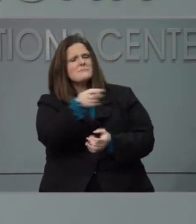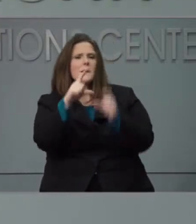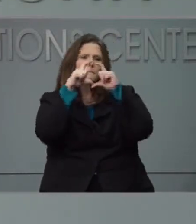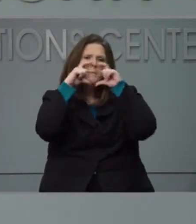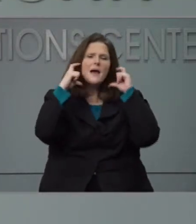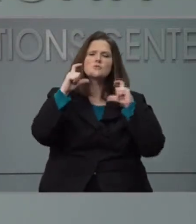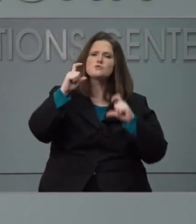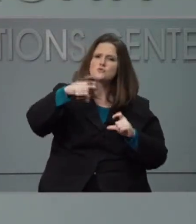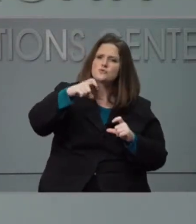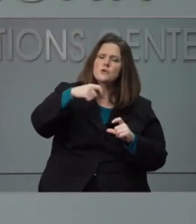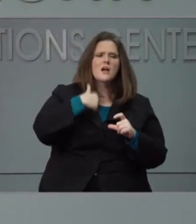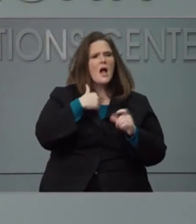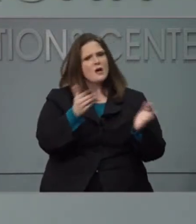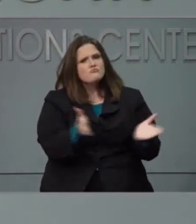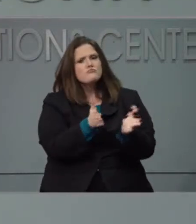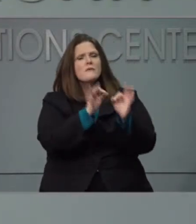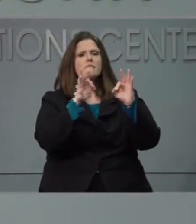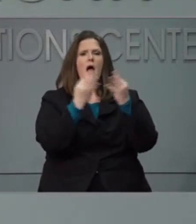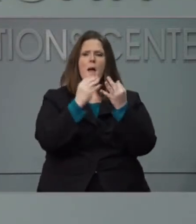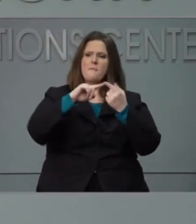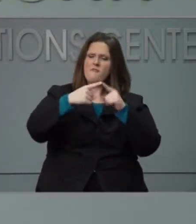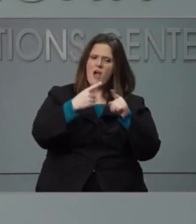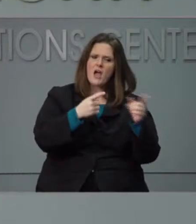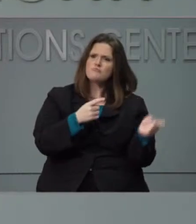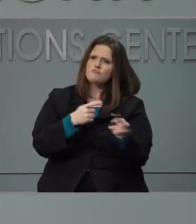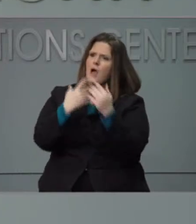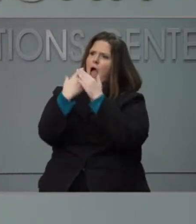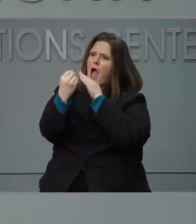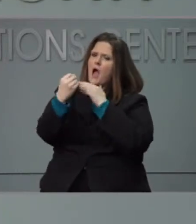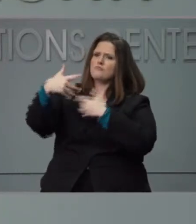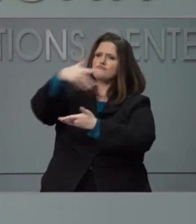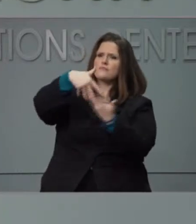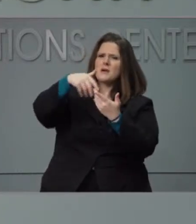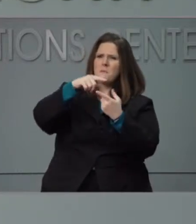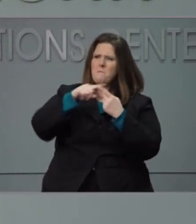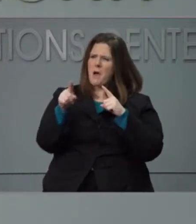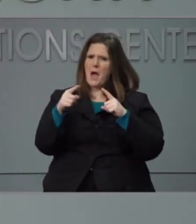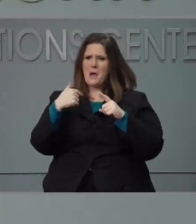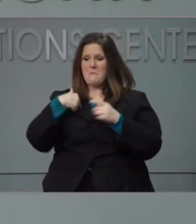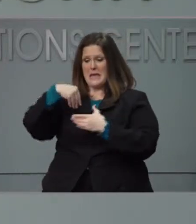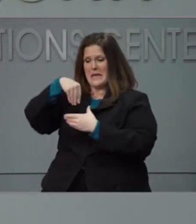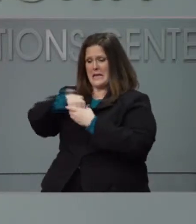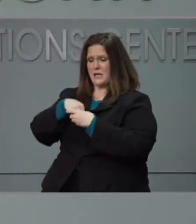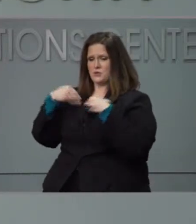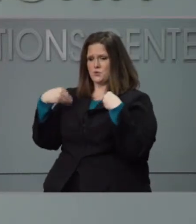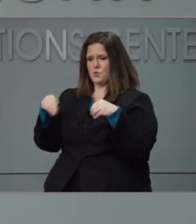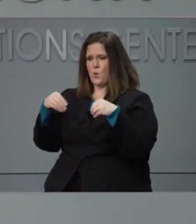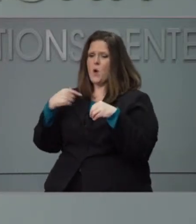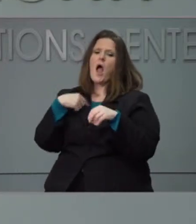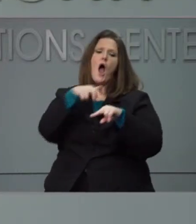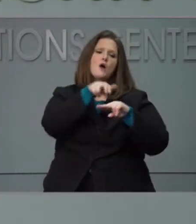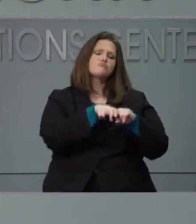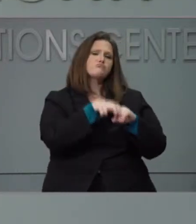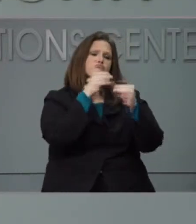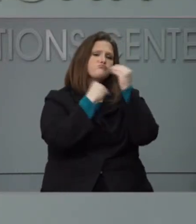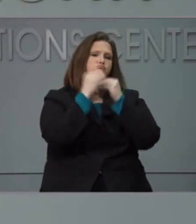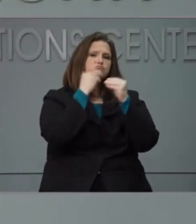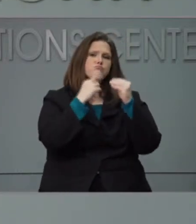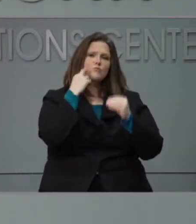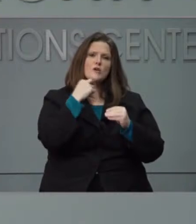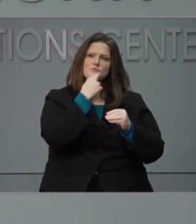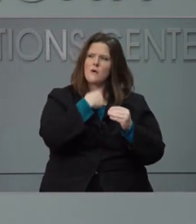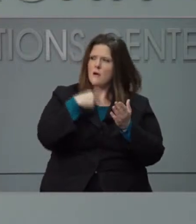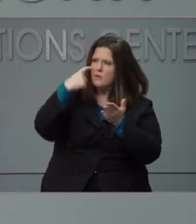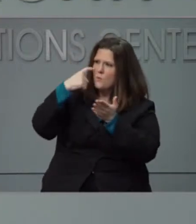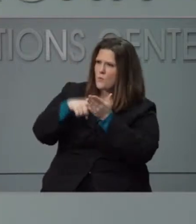out in public whenever it's, required. But when I'm in the store or at a restaurant and I see others